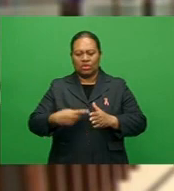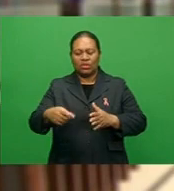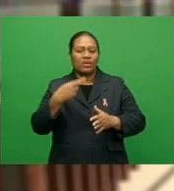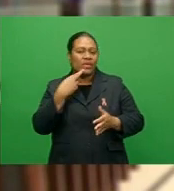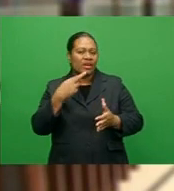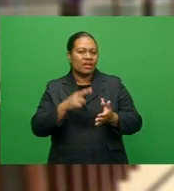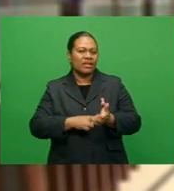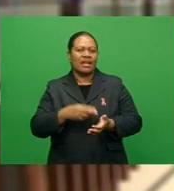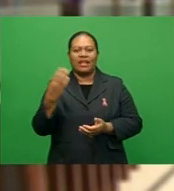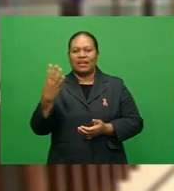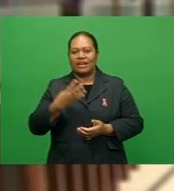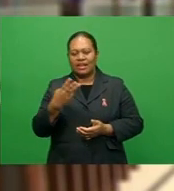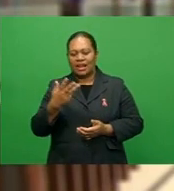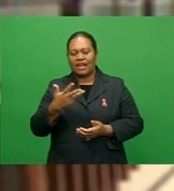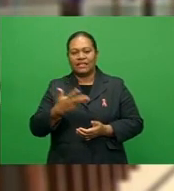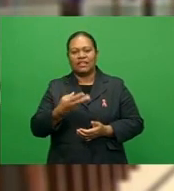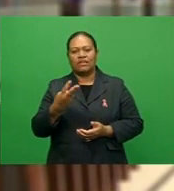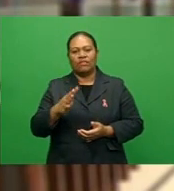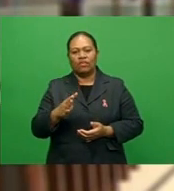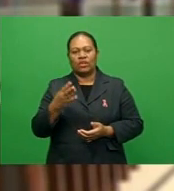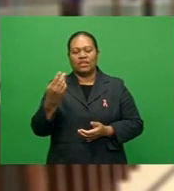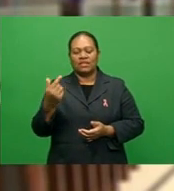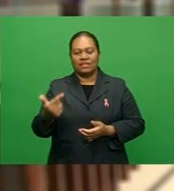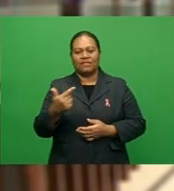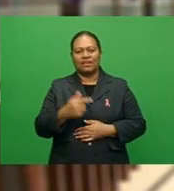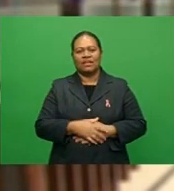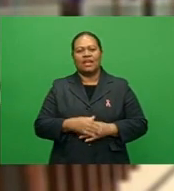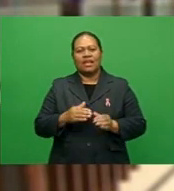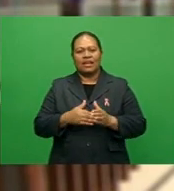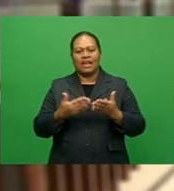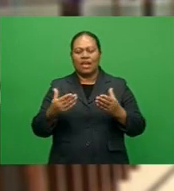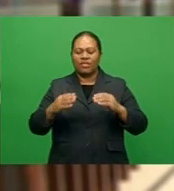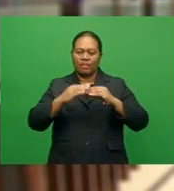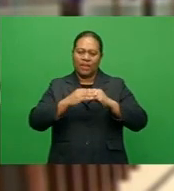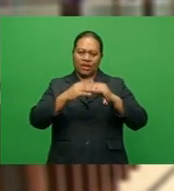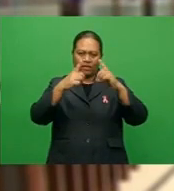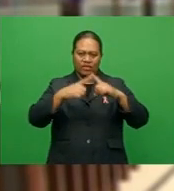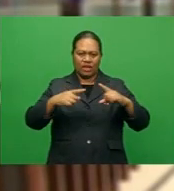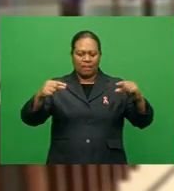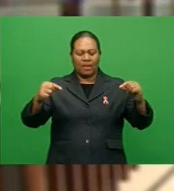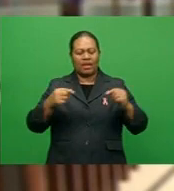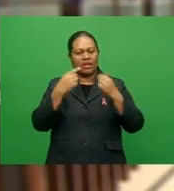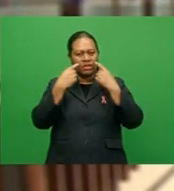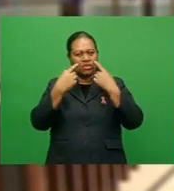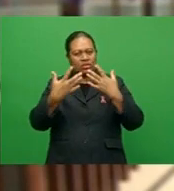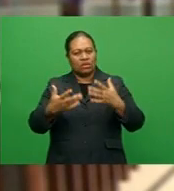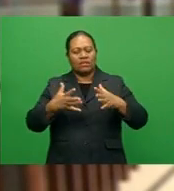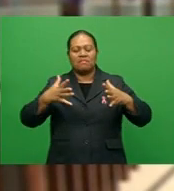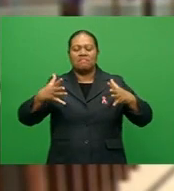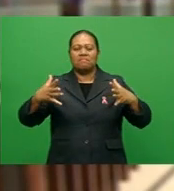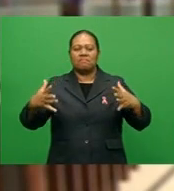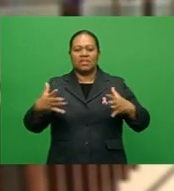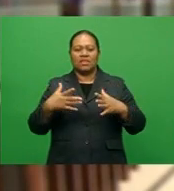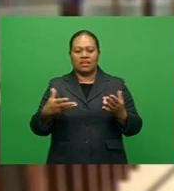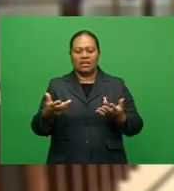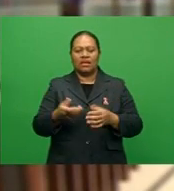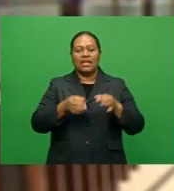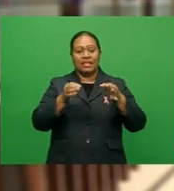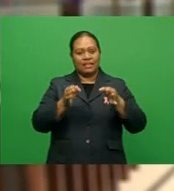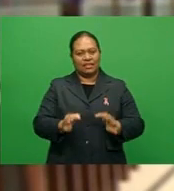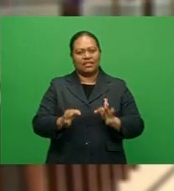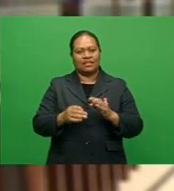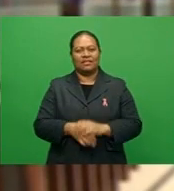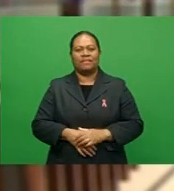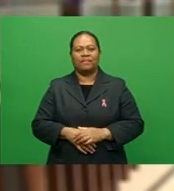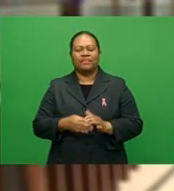in 1947. Meanwhile, the Bank of Japan kept monetary policy steady in a widely expected decision. In